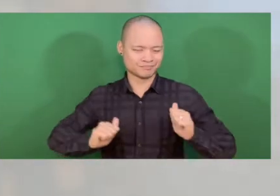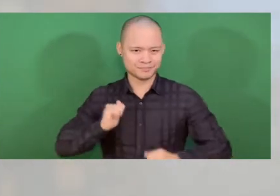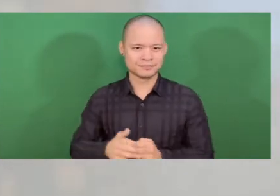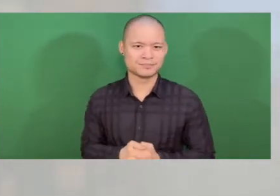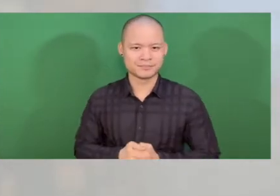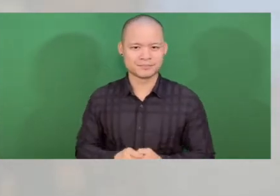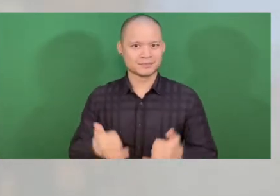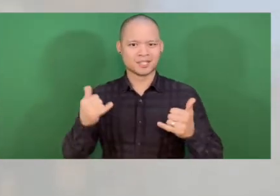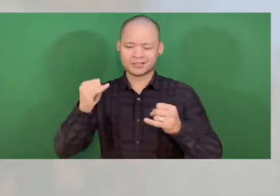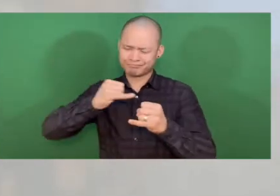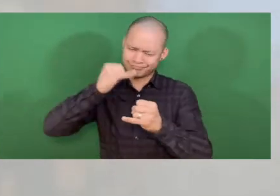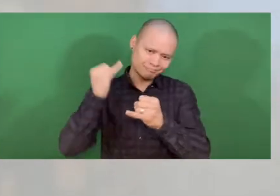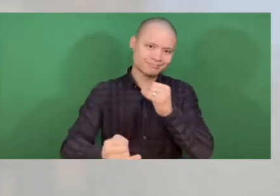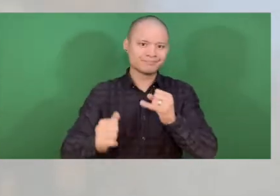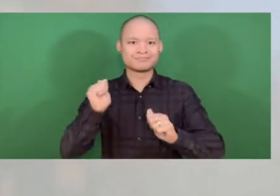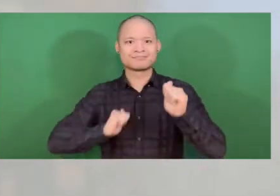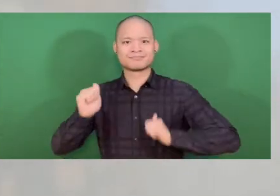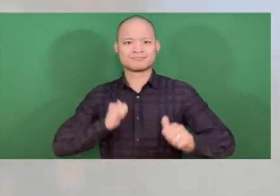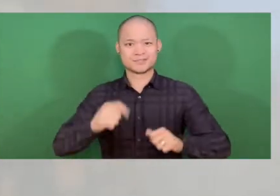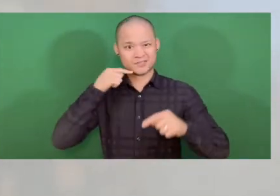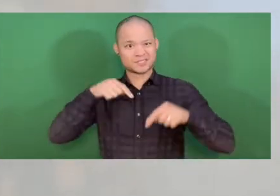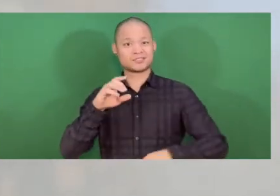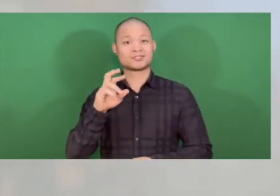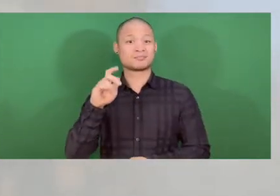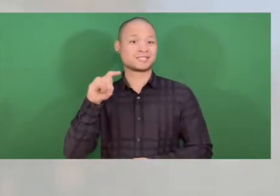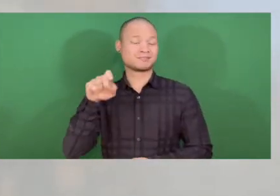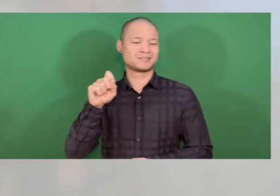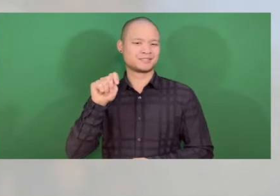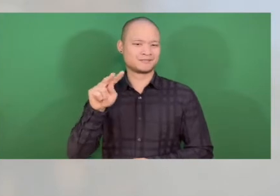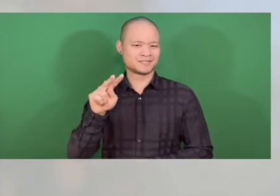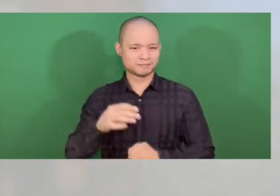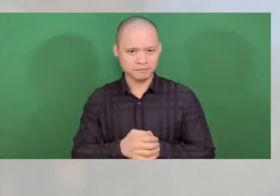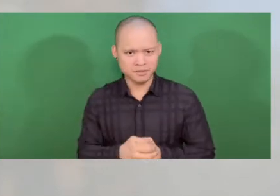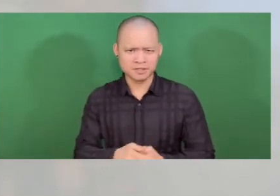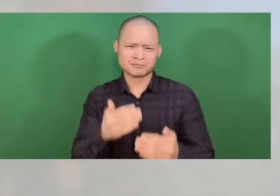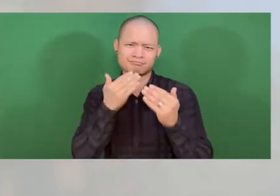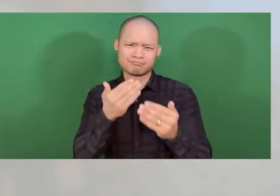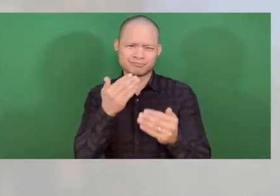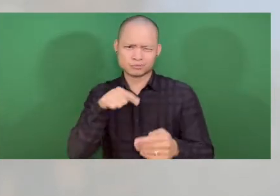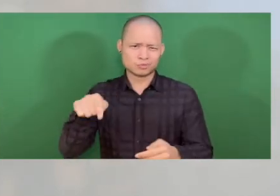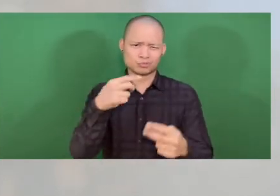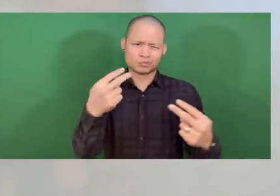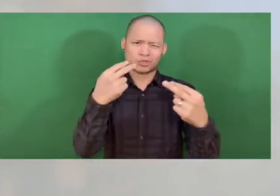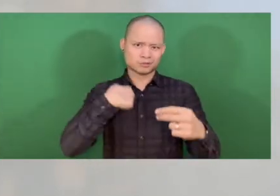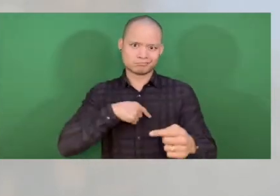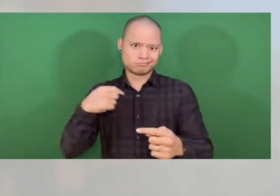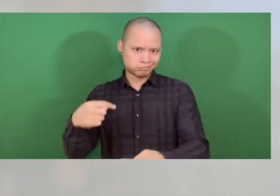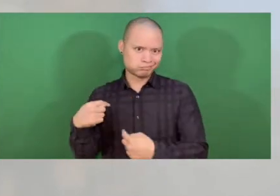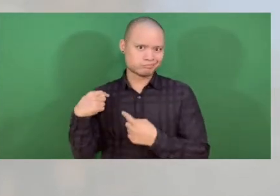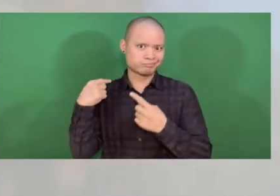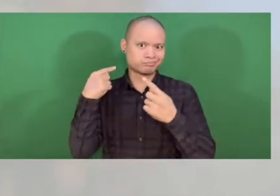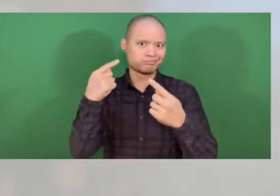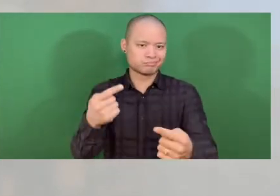is the final episode of Crip Tips TV. Thank you all so much for joining us on this journey. Now, in some ways, I